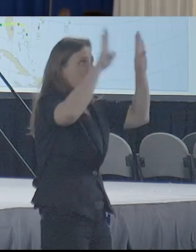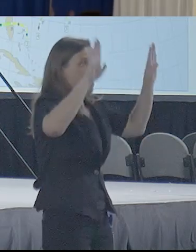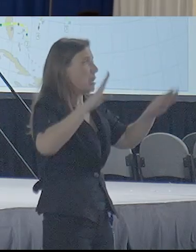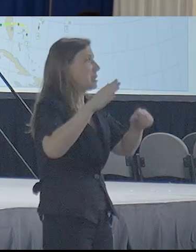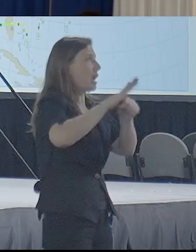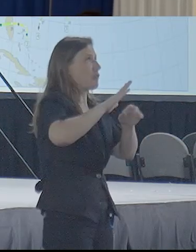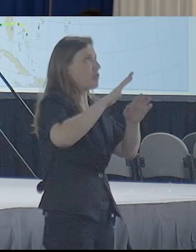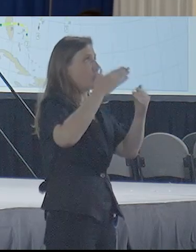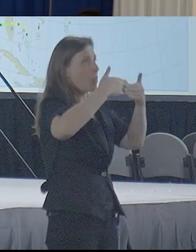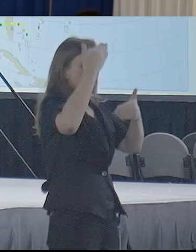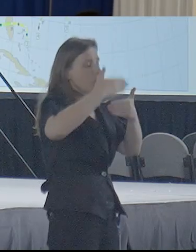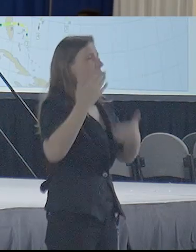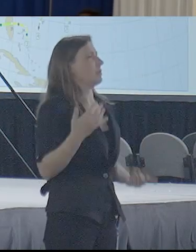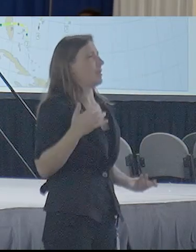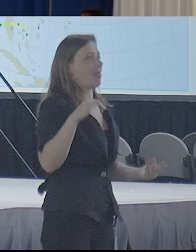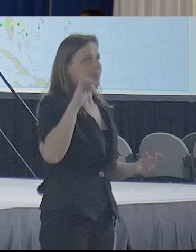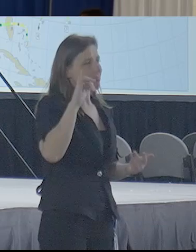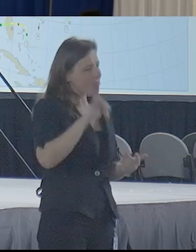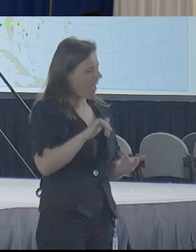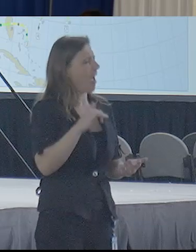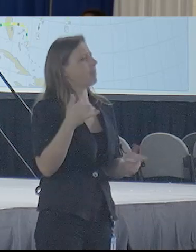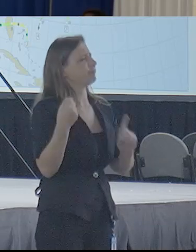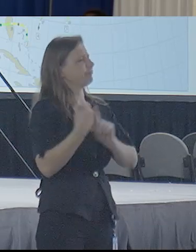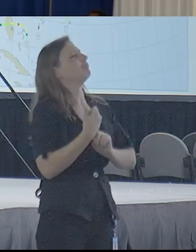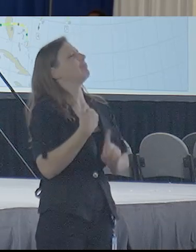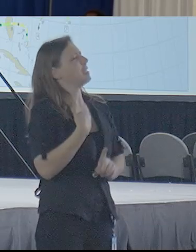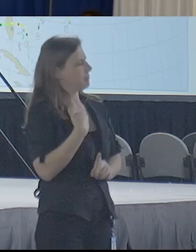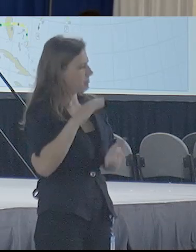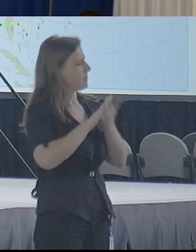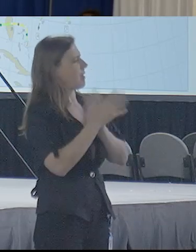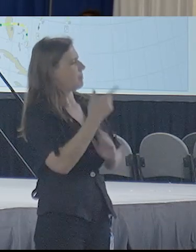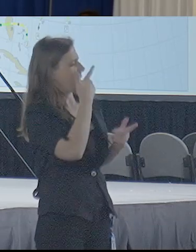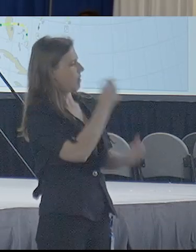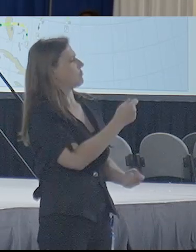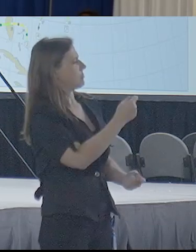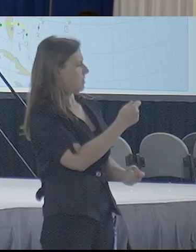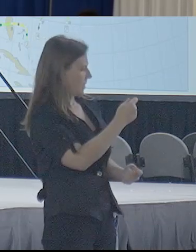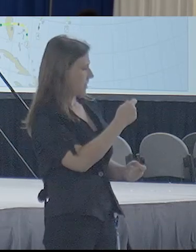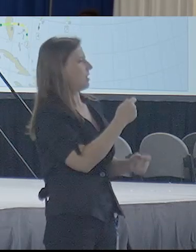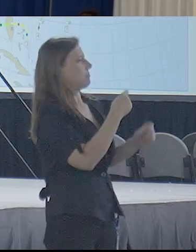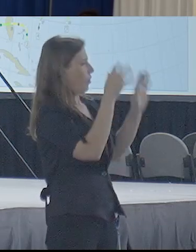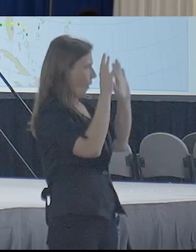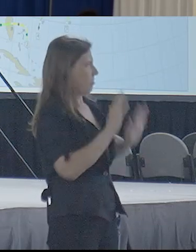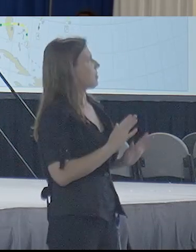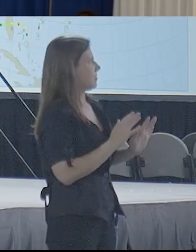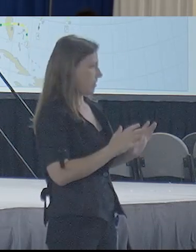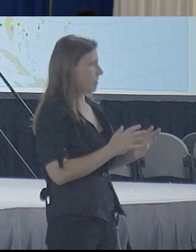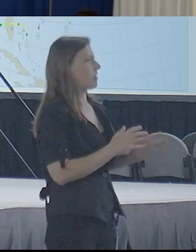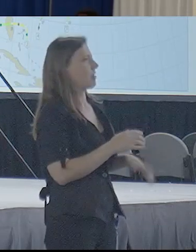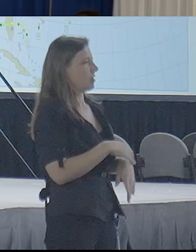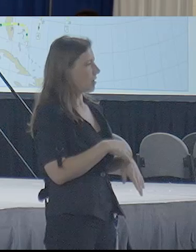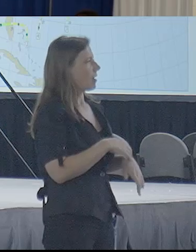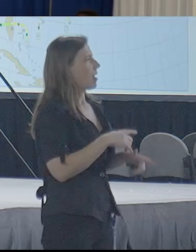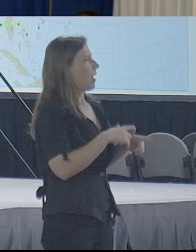so that actually got me interested in meteorology because I heard limbs hitting the boards, and I wondered, this is interesting. I've never seen anything like this. And then I was up when